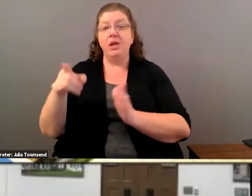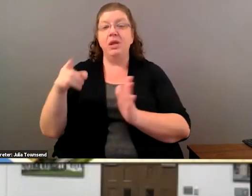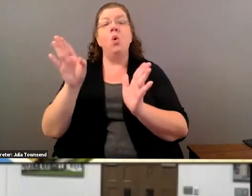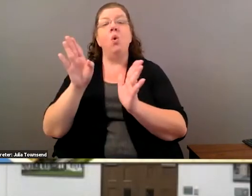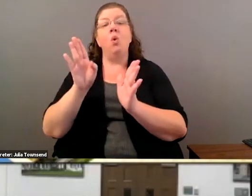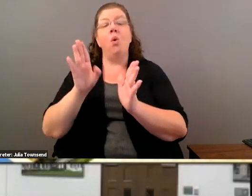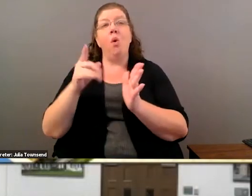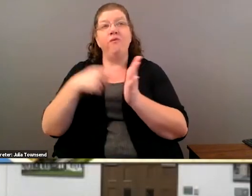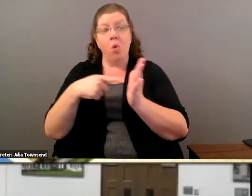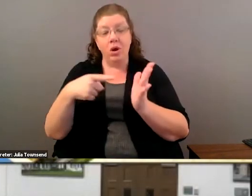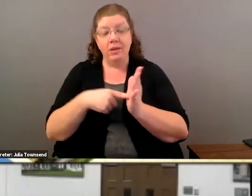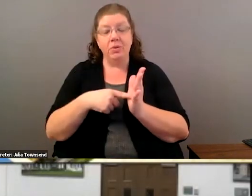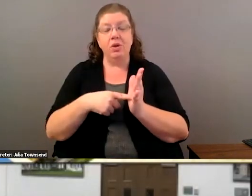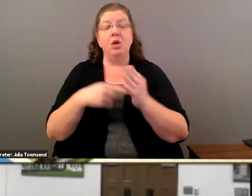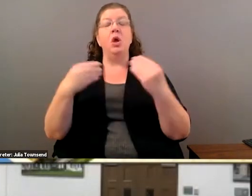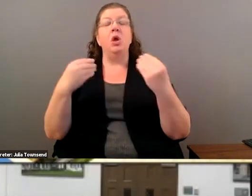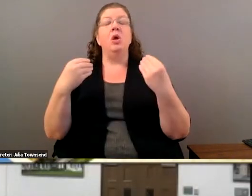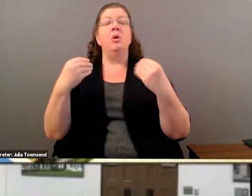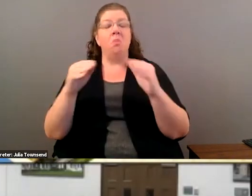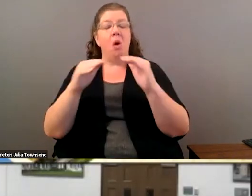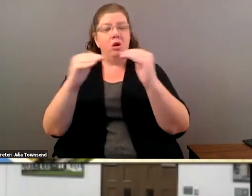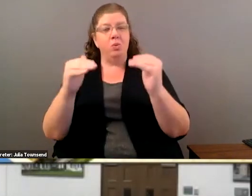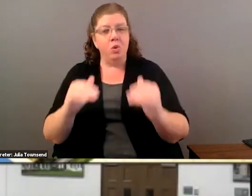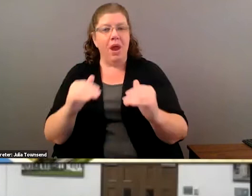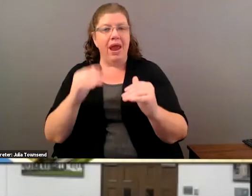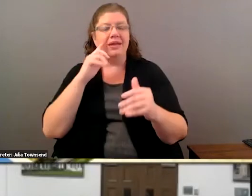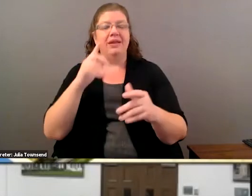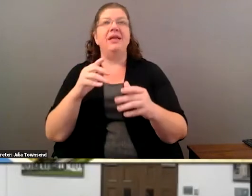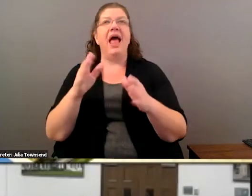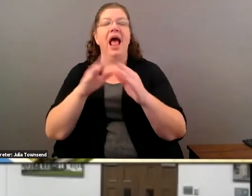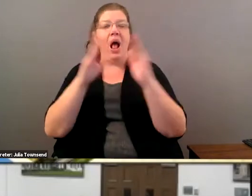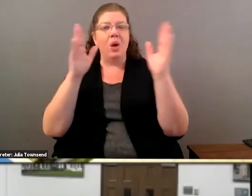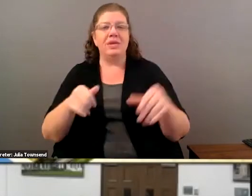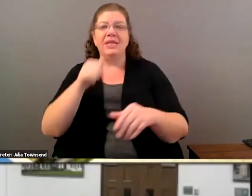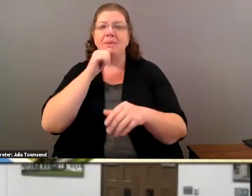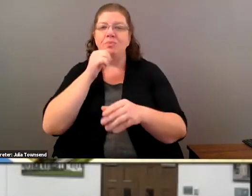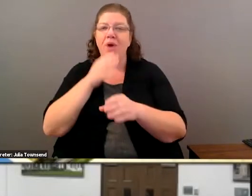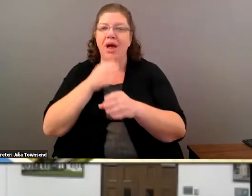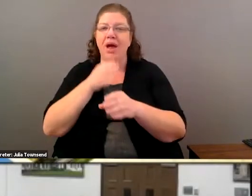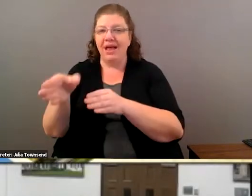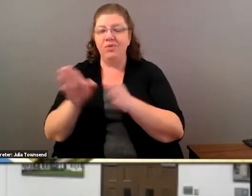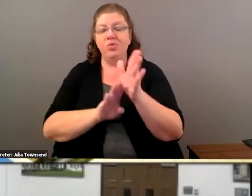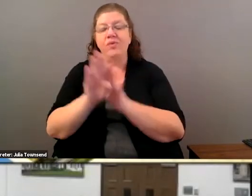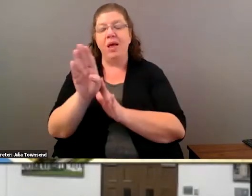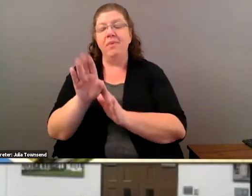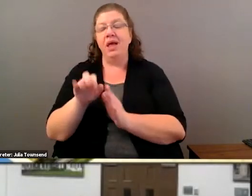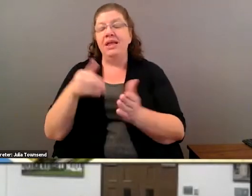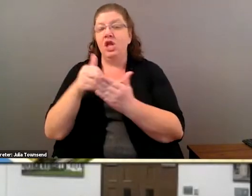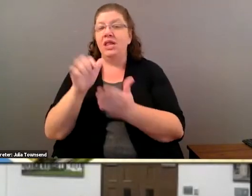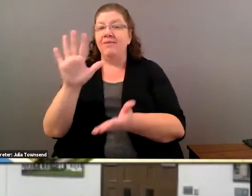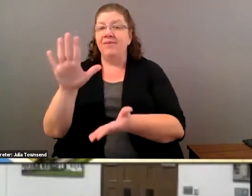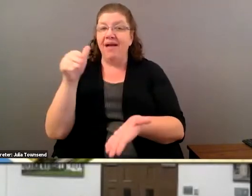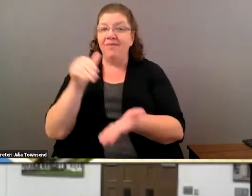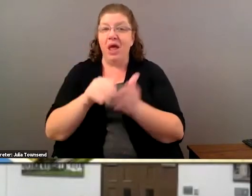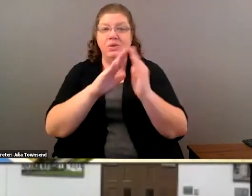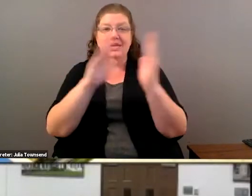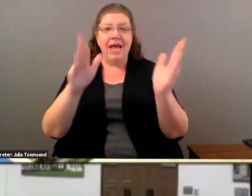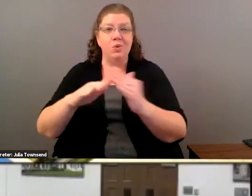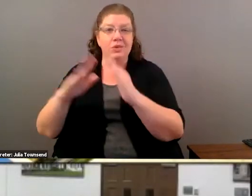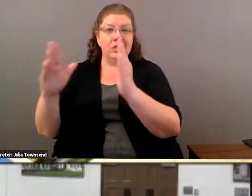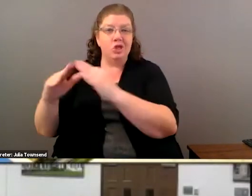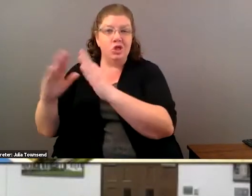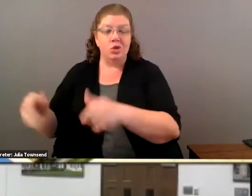rate housing in the private sector, helping to develop nearly 5,000 housing units. During